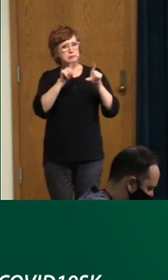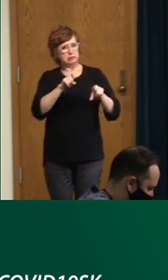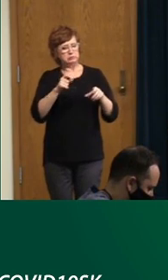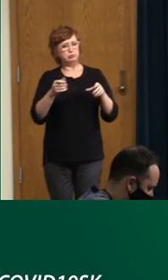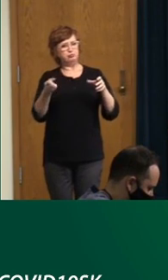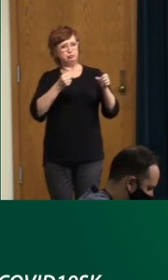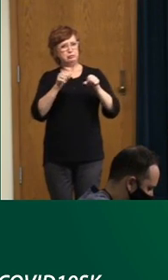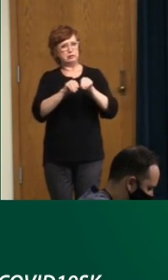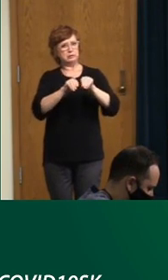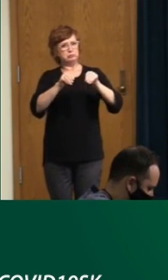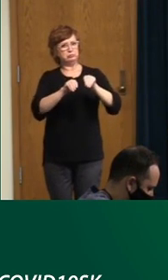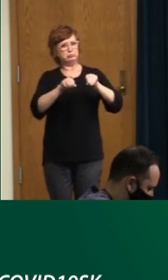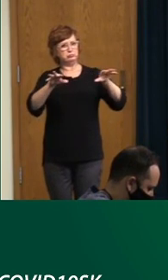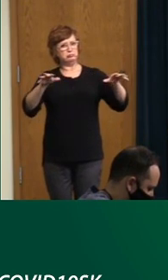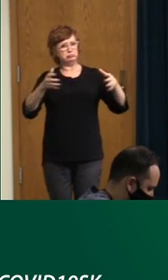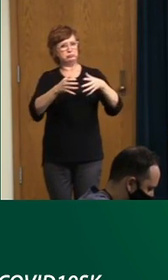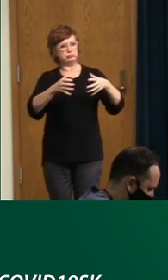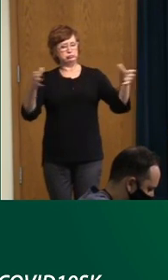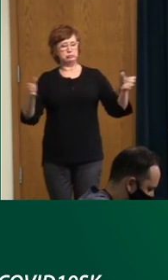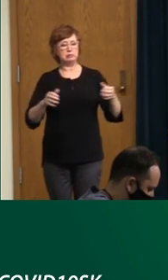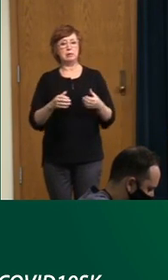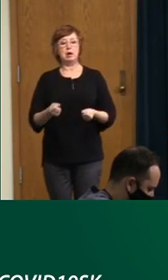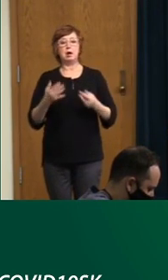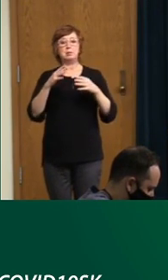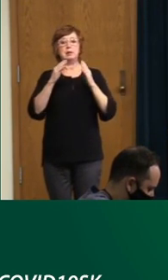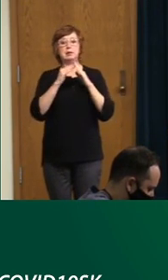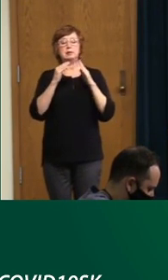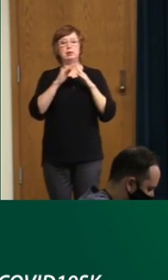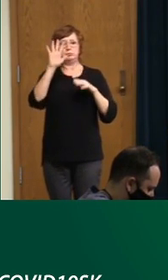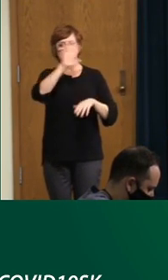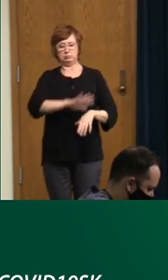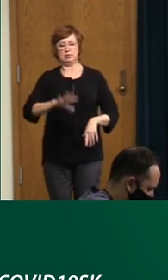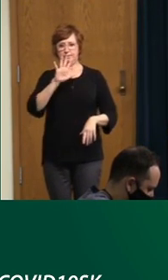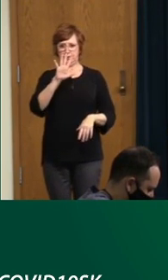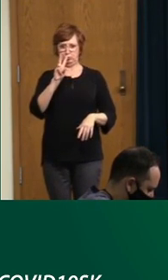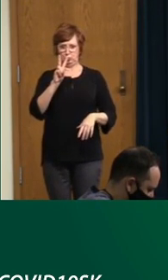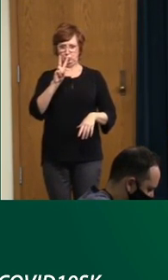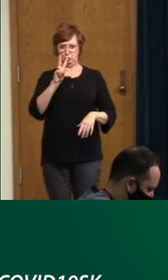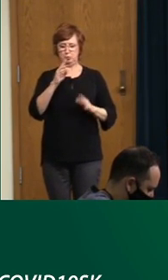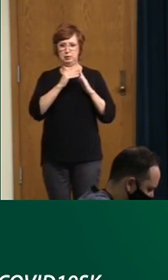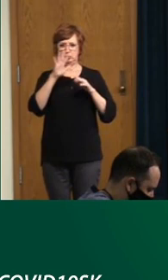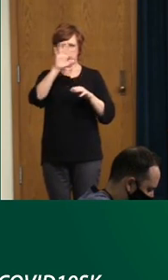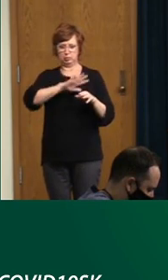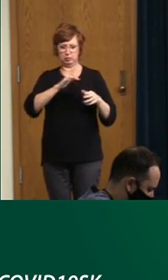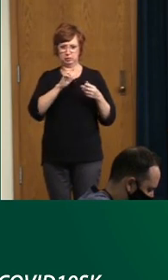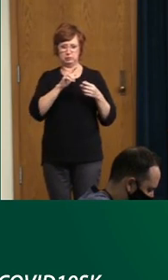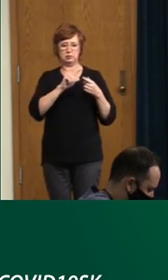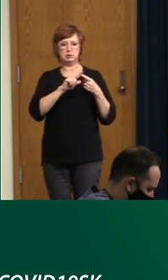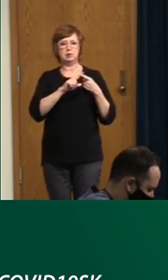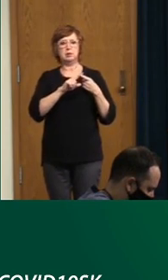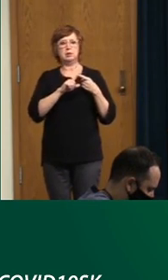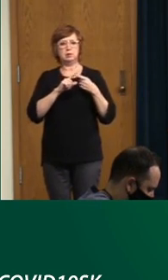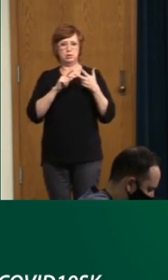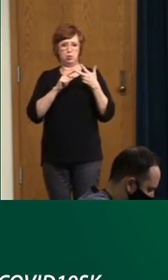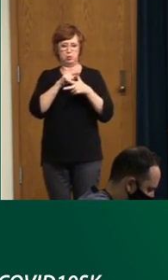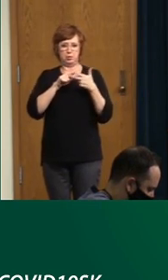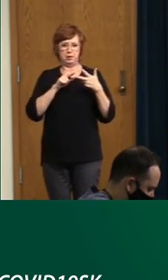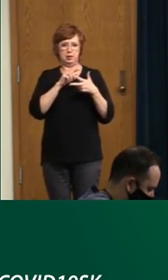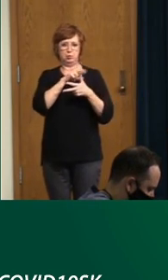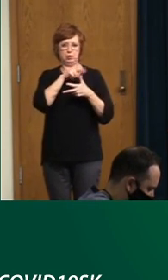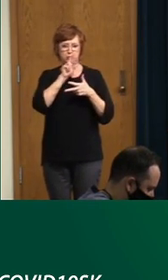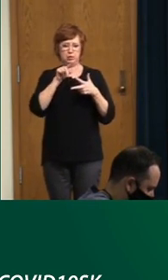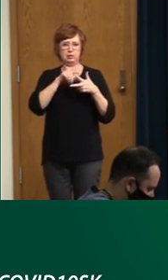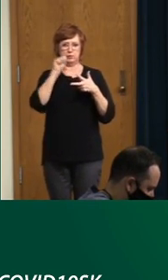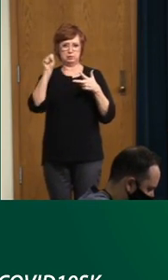expanded. There are currently test sites in 52 communities across the province, with 3 centres having drive-through testing: